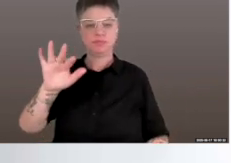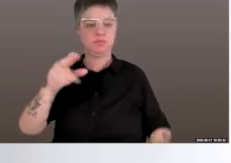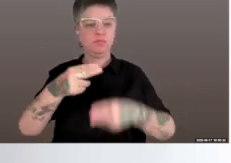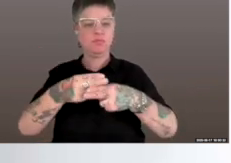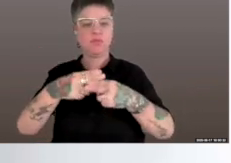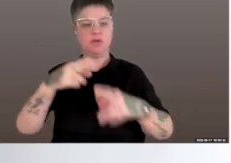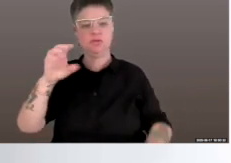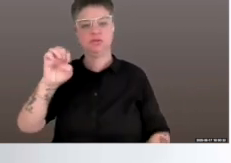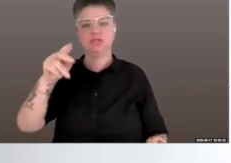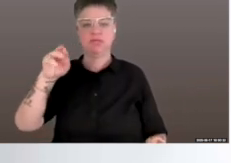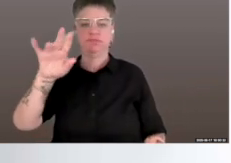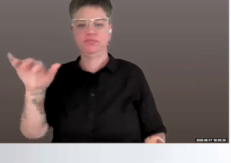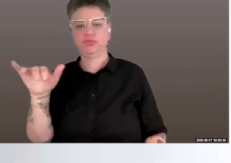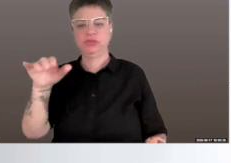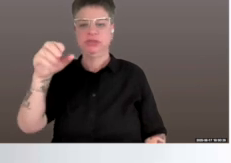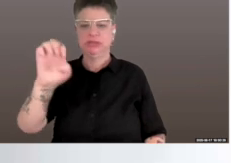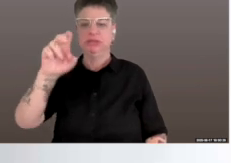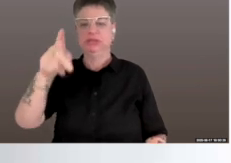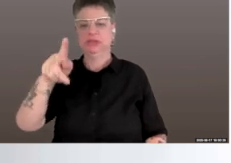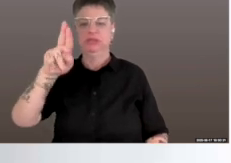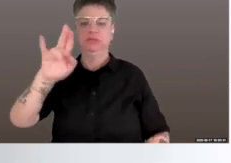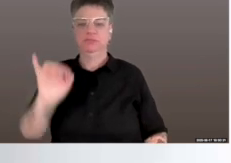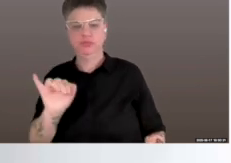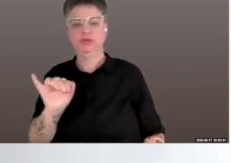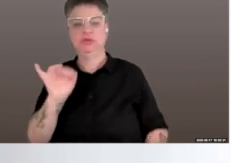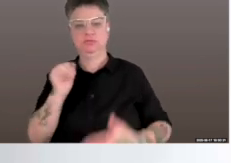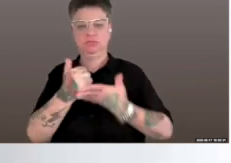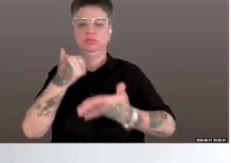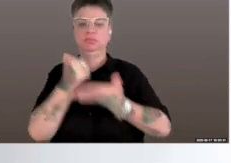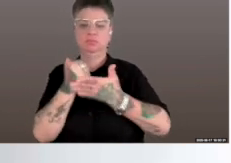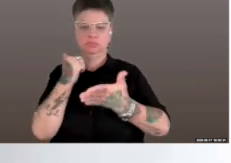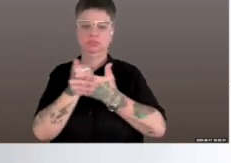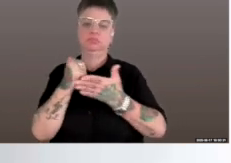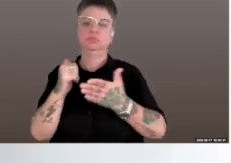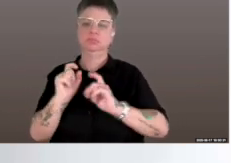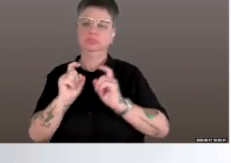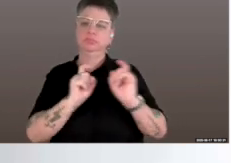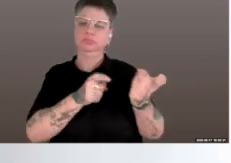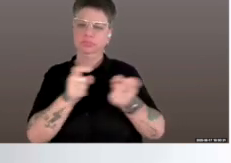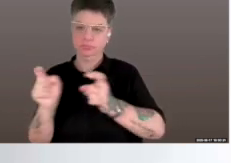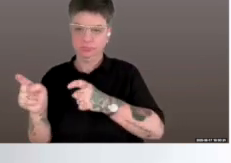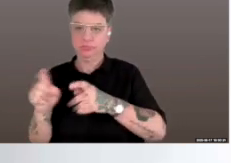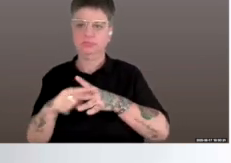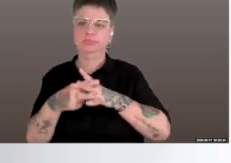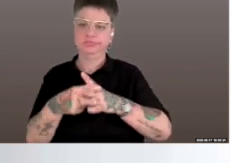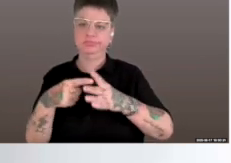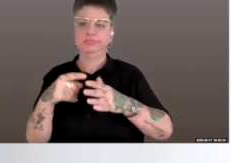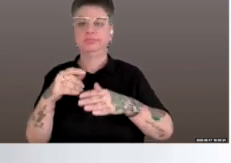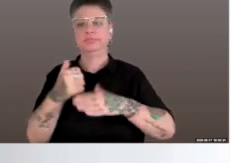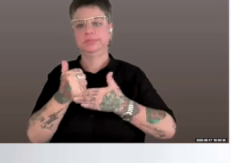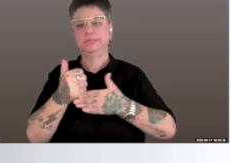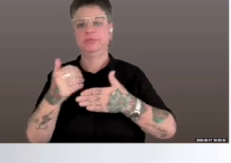entire $500 million appropriation has been reserved for 144 projects, totaling 1,000